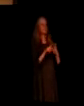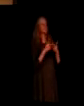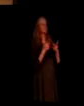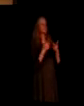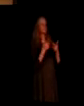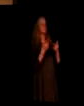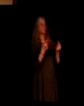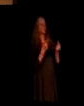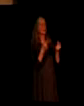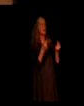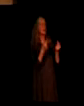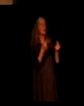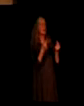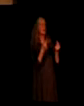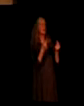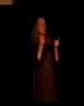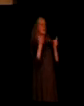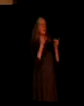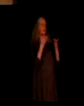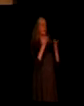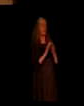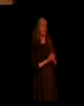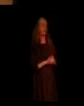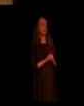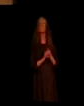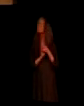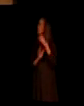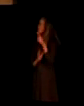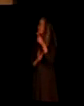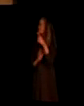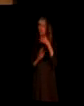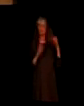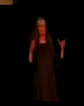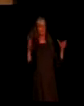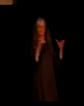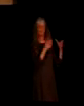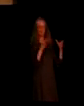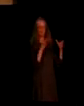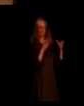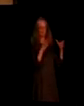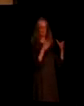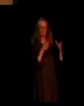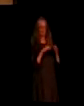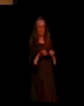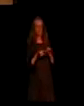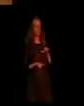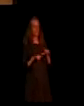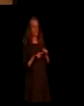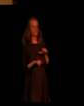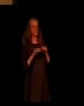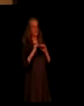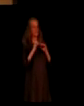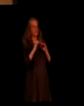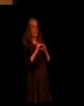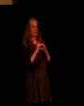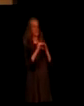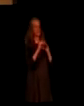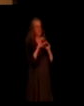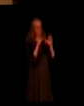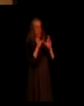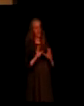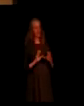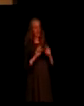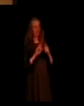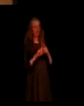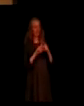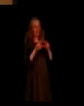quicker. And so these data sets are right in the middle of climate stabilization, bioenergy